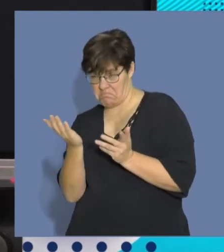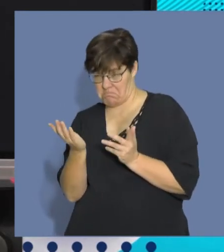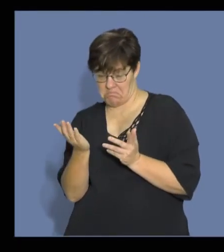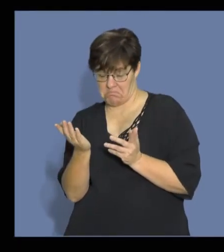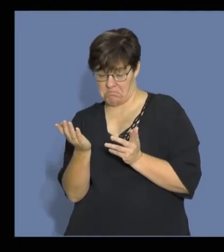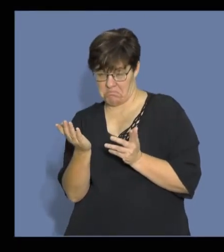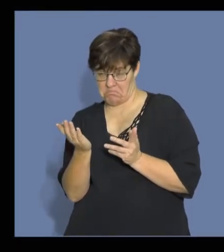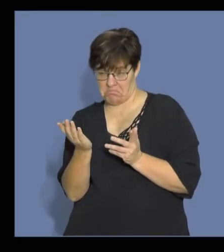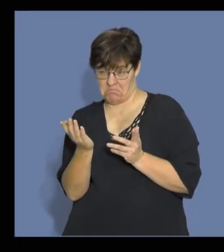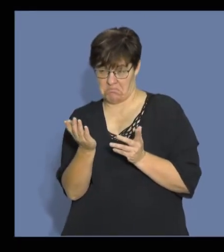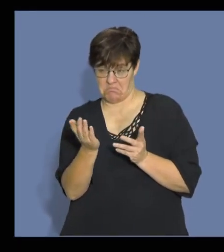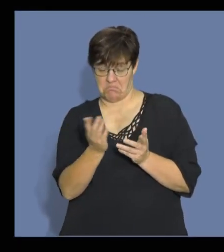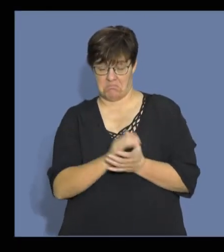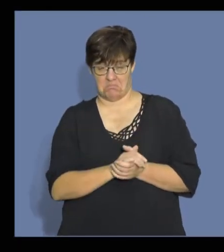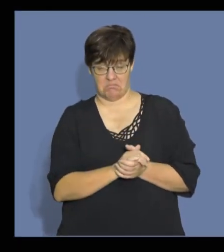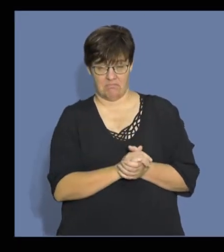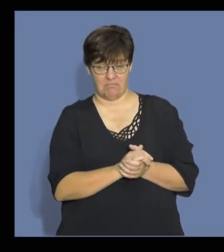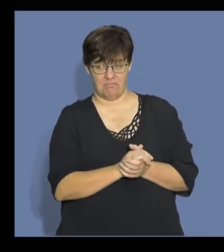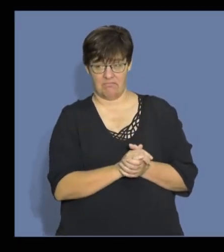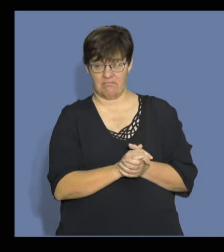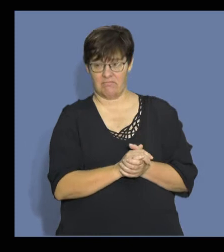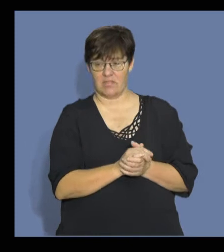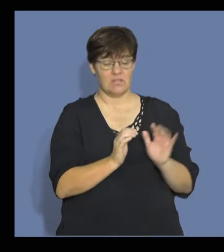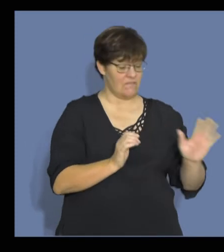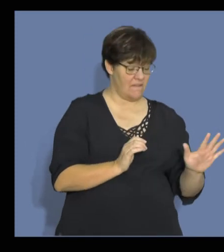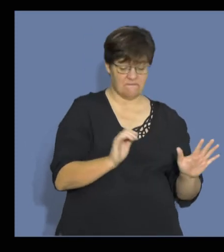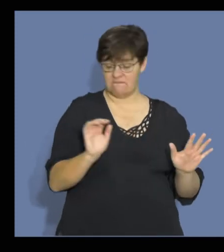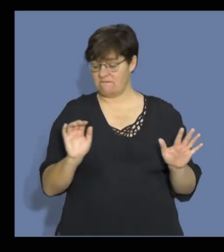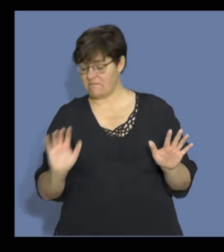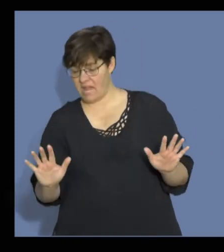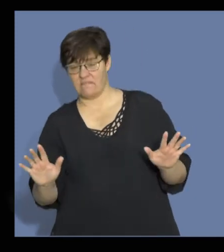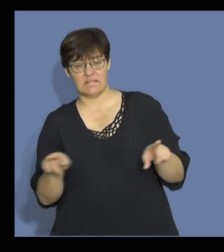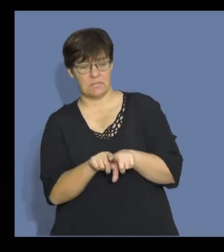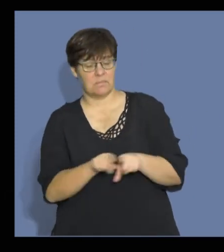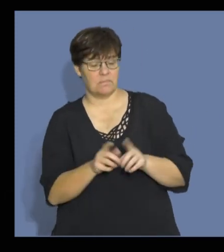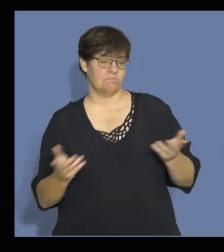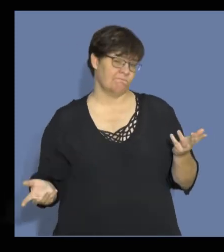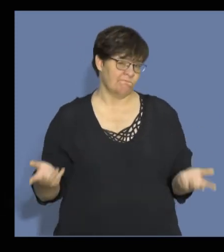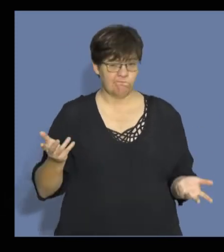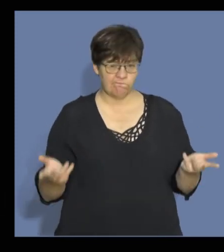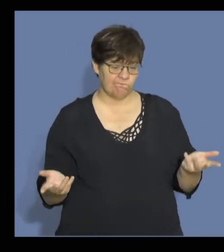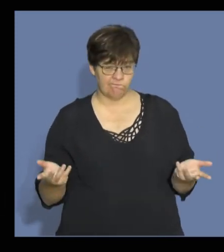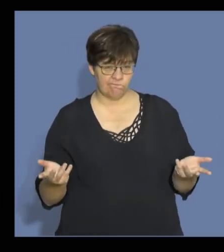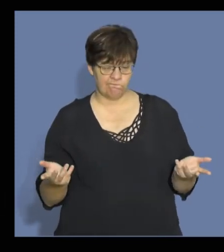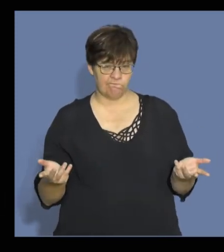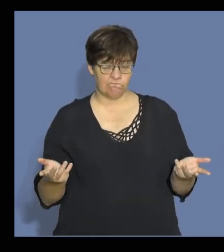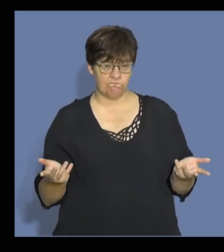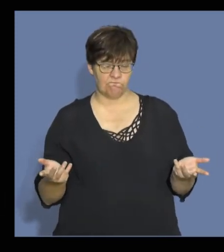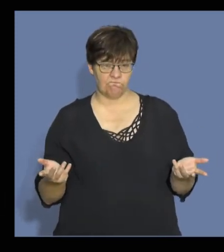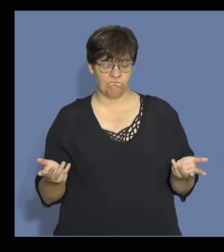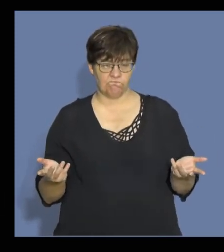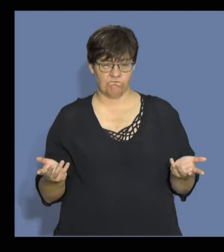maybe also be there? That's 5, but this is also 5.